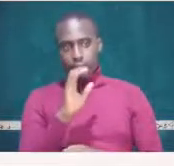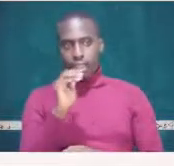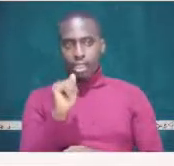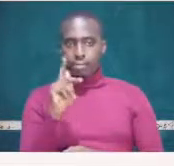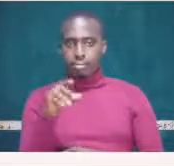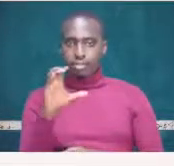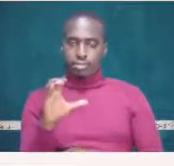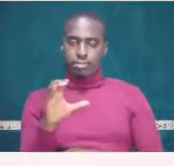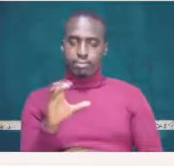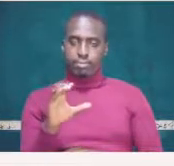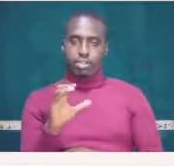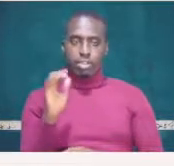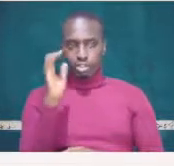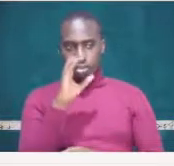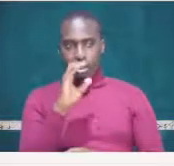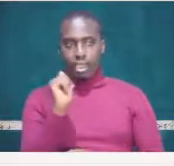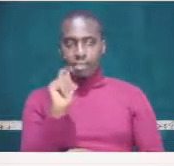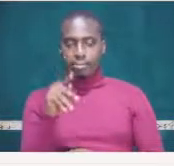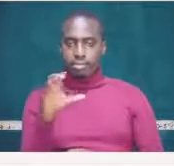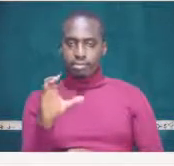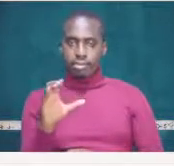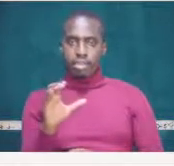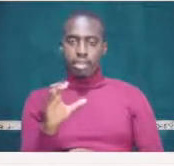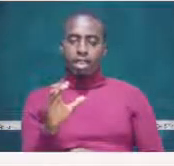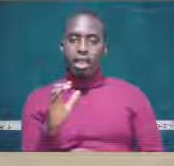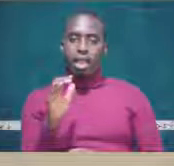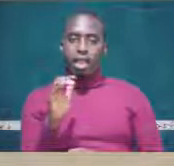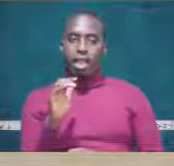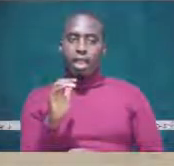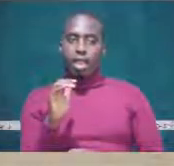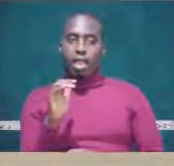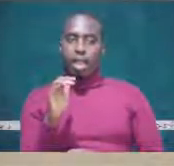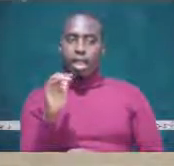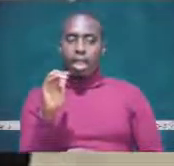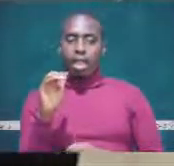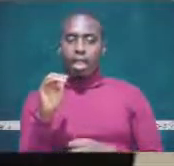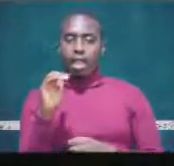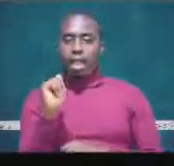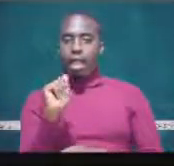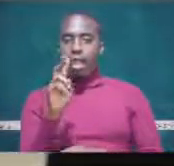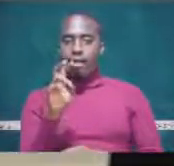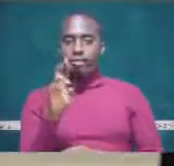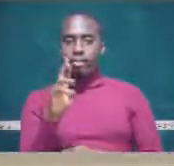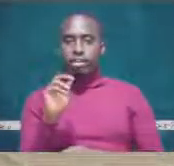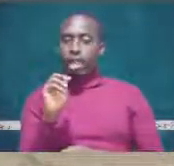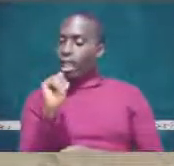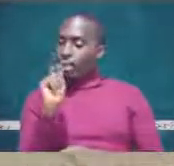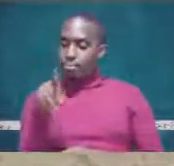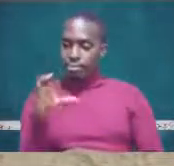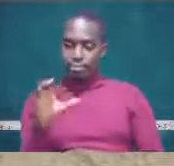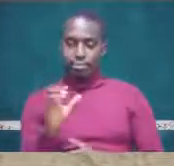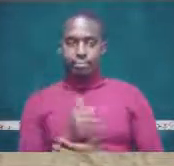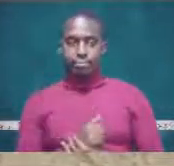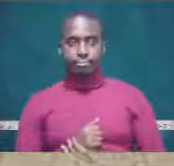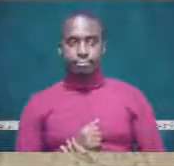APC. Calculate the APC, the average propensity to consume. Calculate